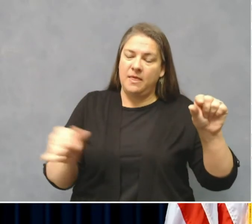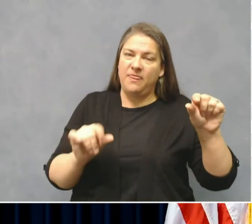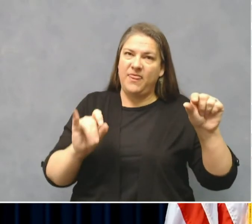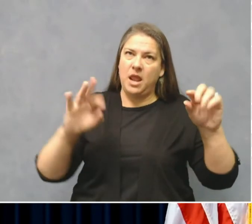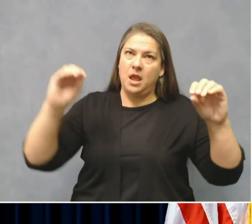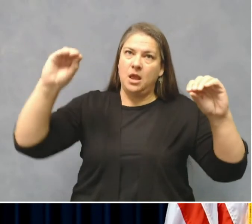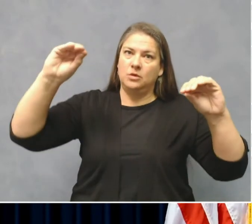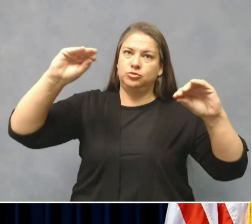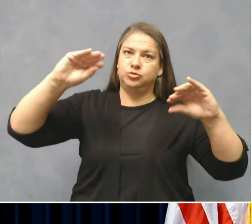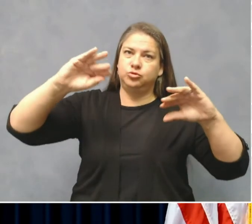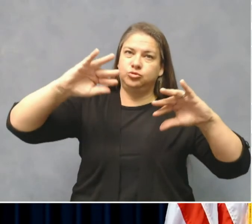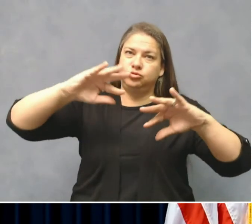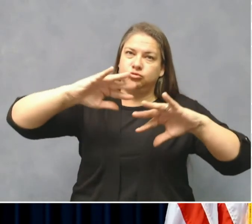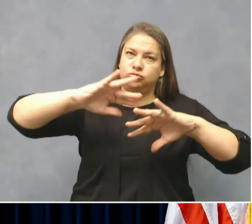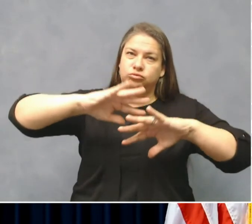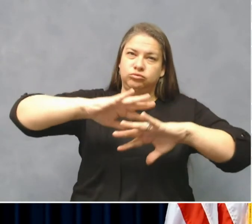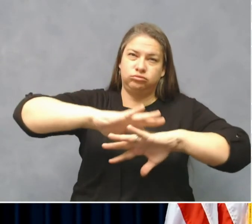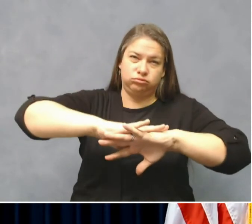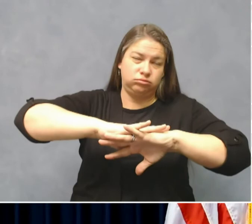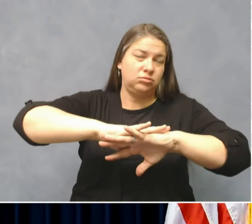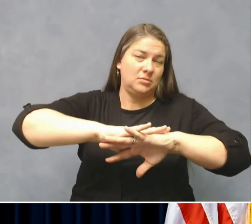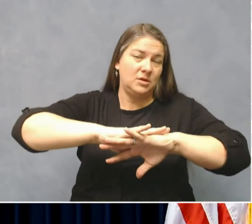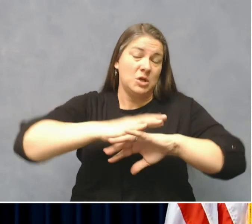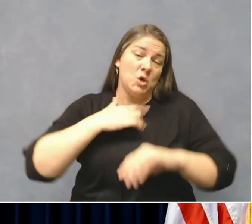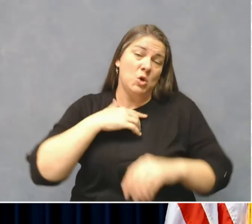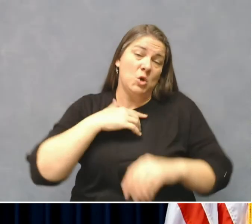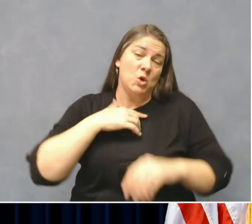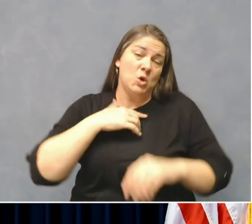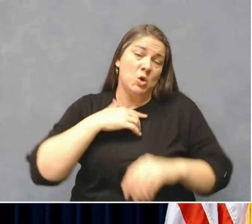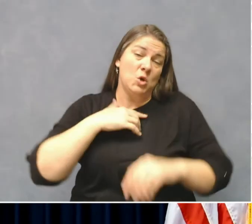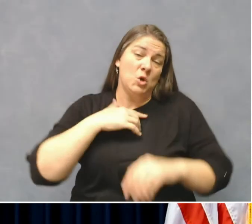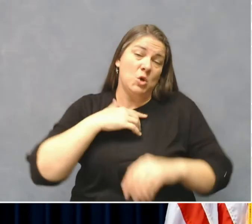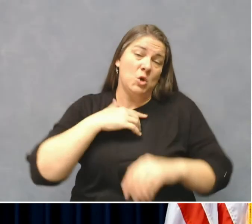others being more aggressive, but I'm going to make